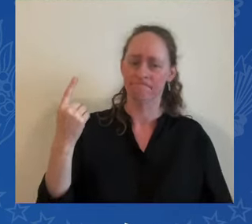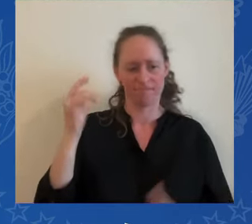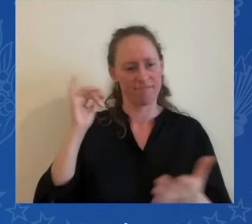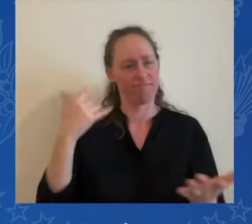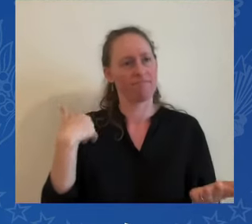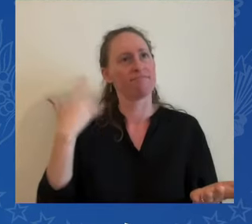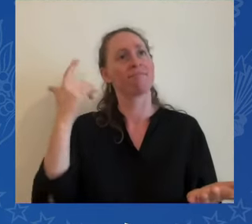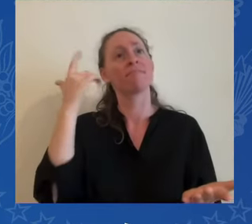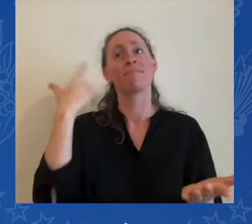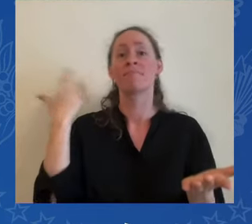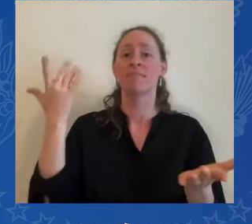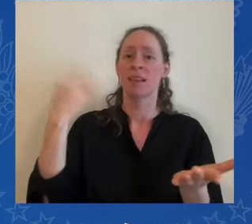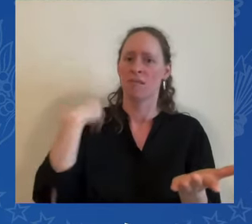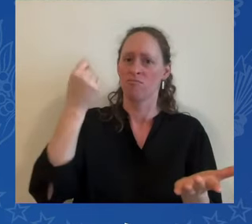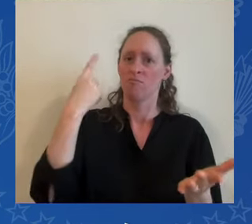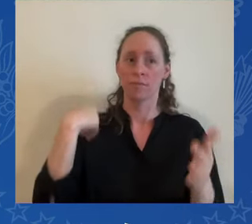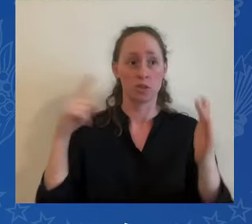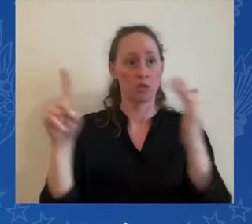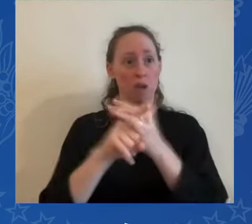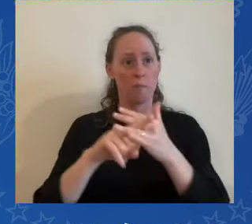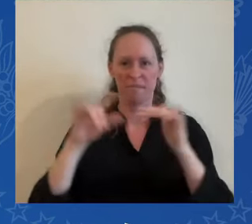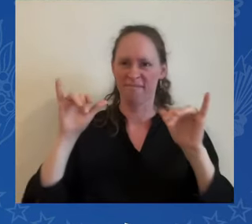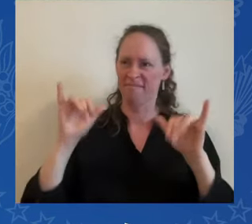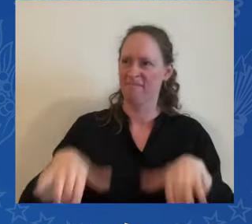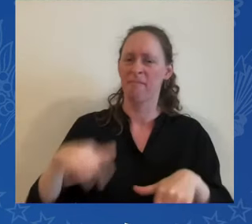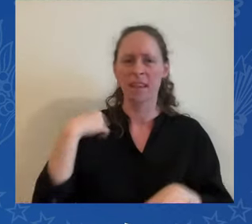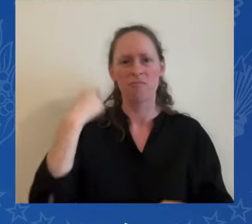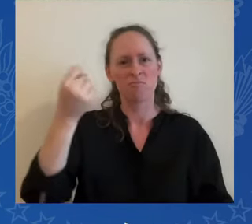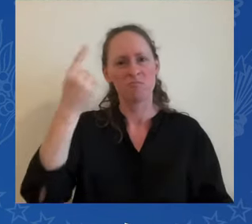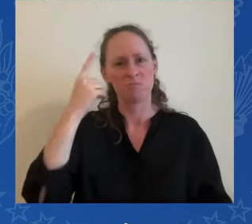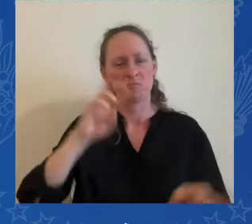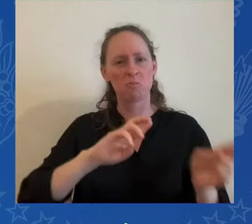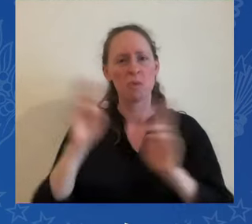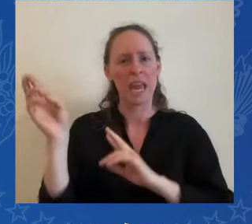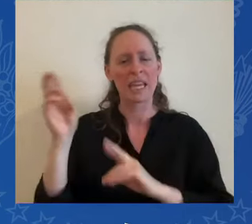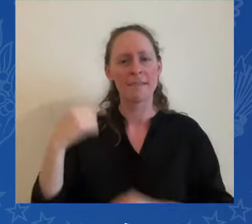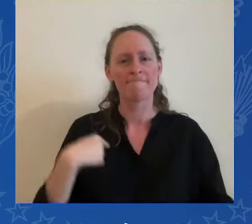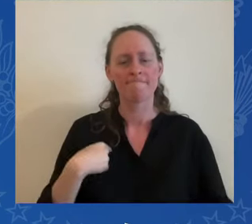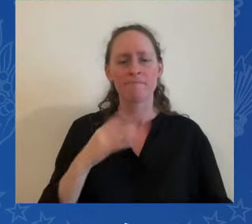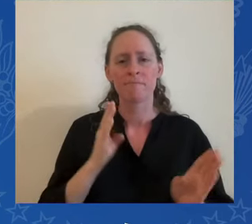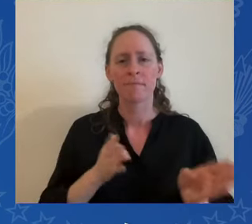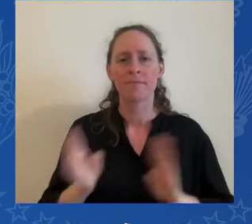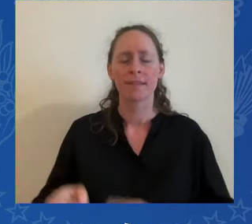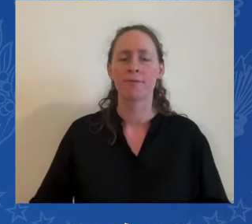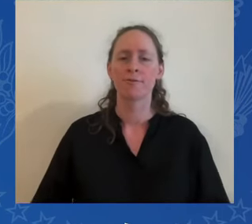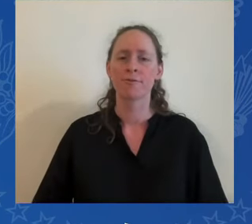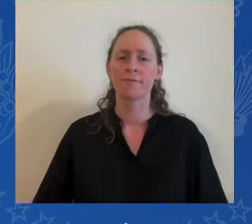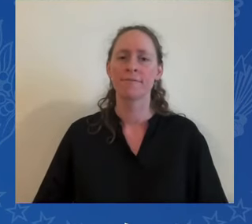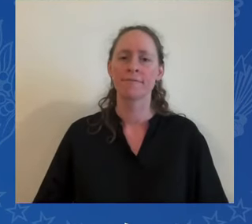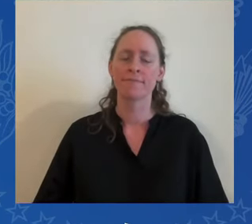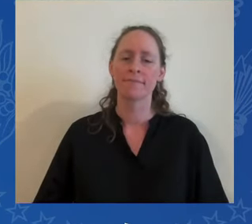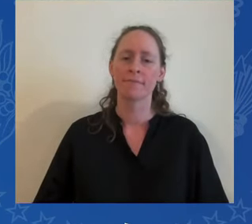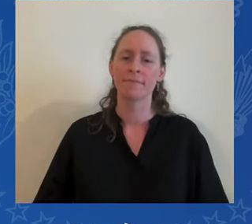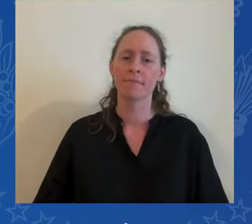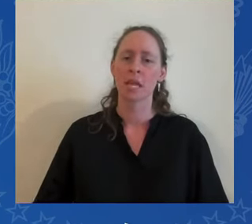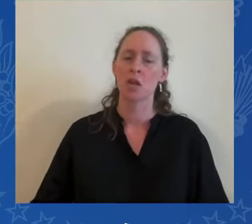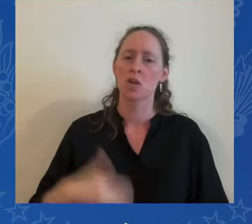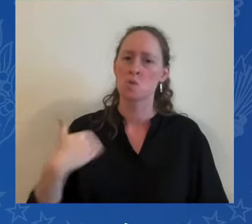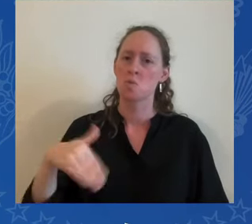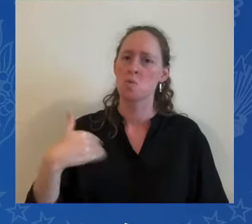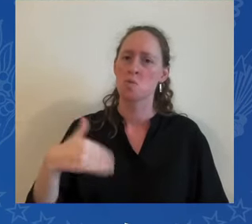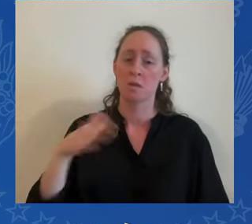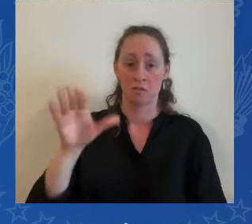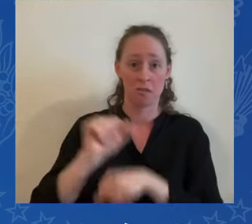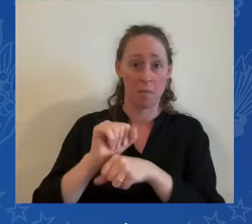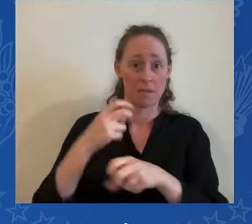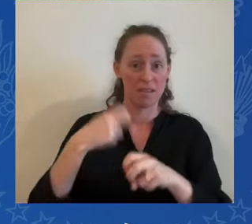it's one of the hardest jobs in America, what you signed up for. And it hits hardest when your own is in